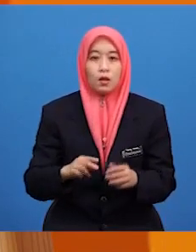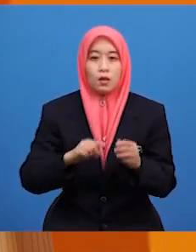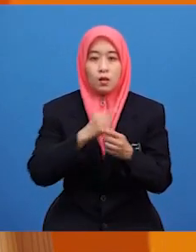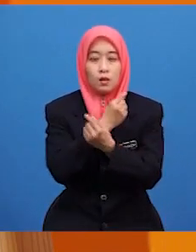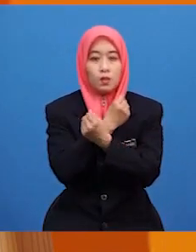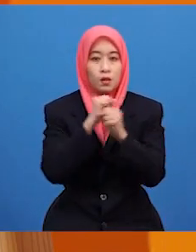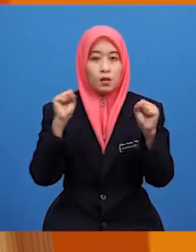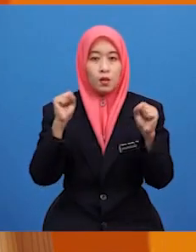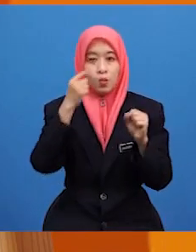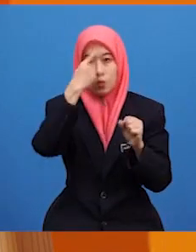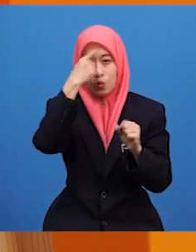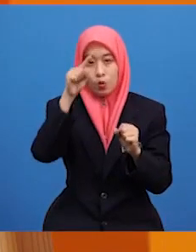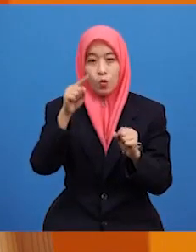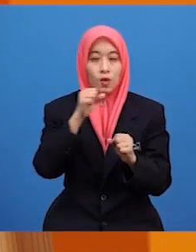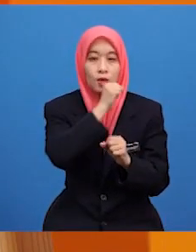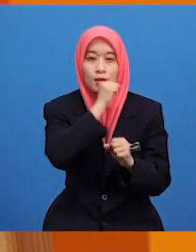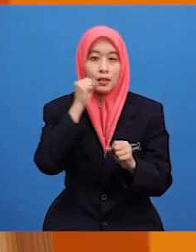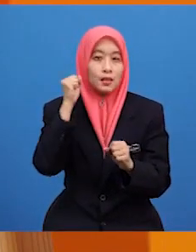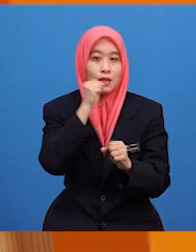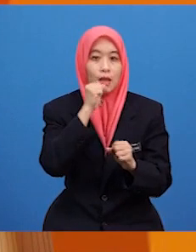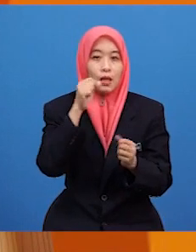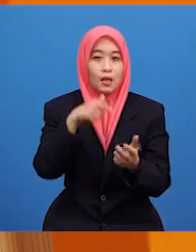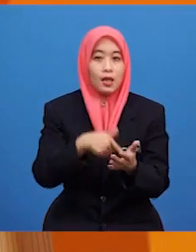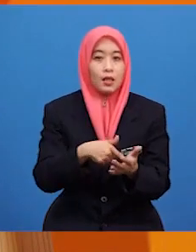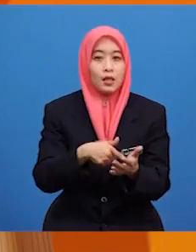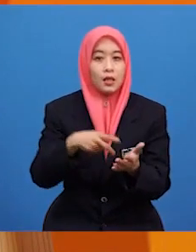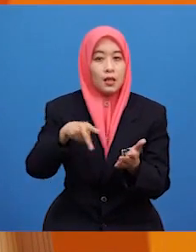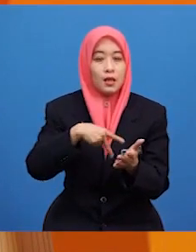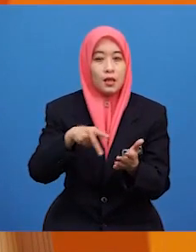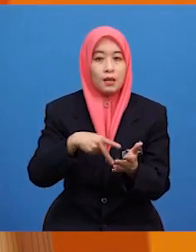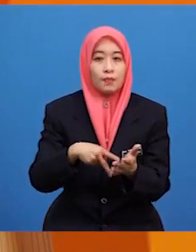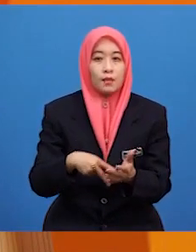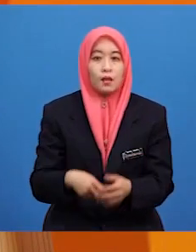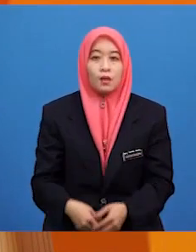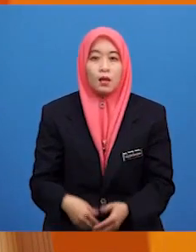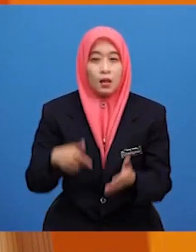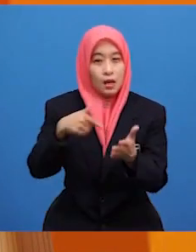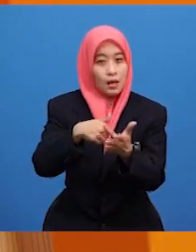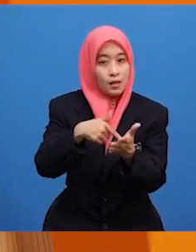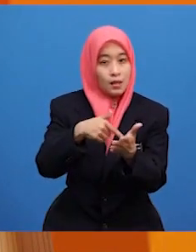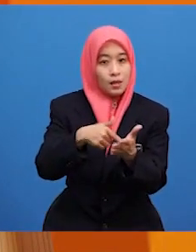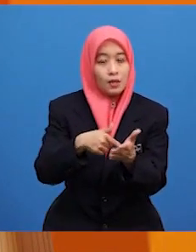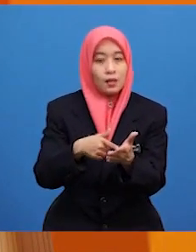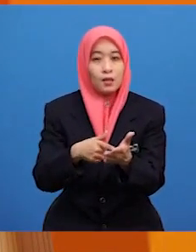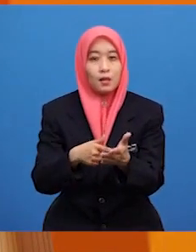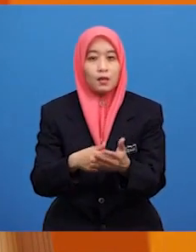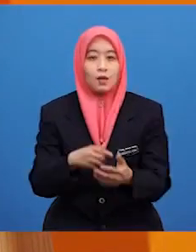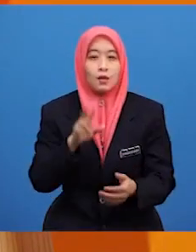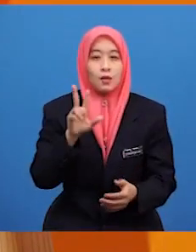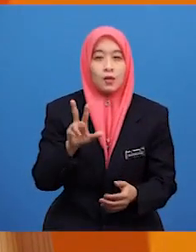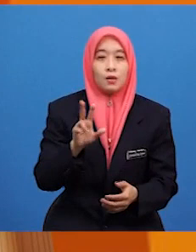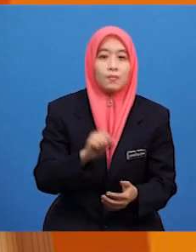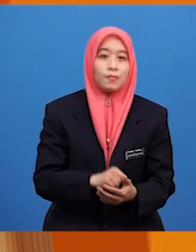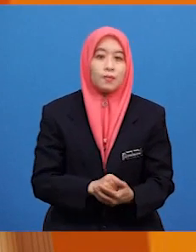of song to sing and dance. This time around, the song is going to be a bit more